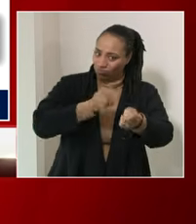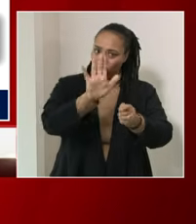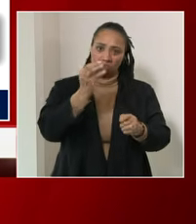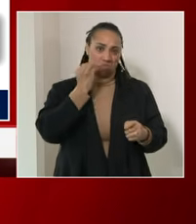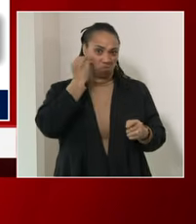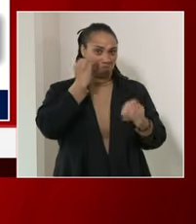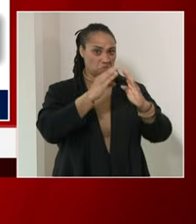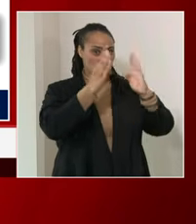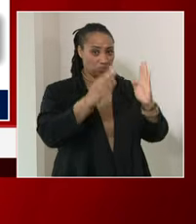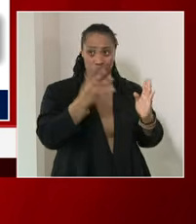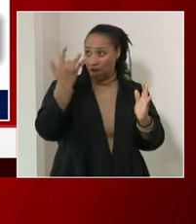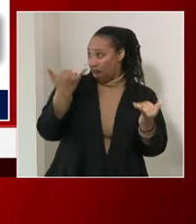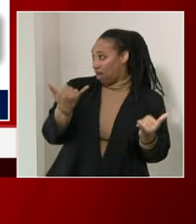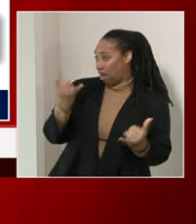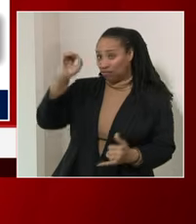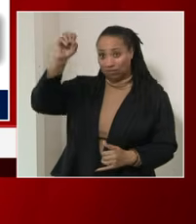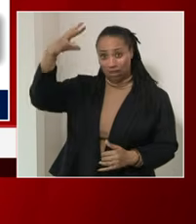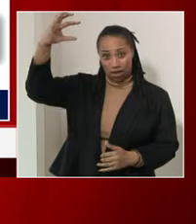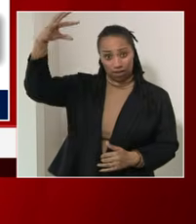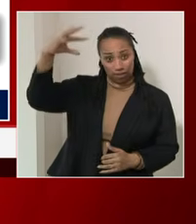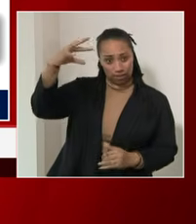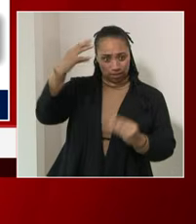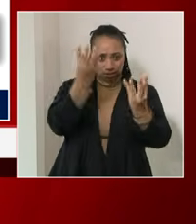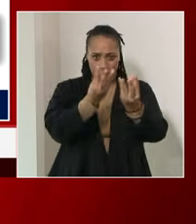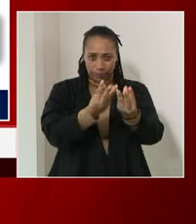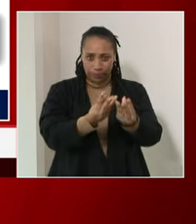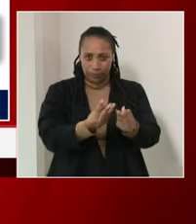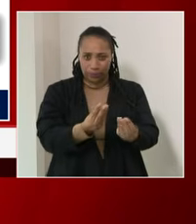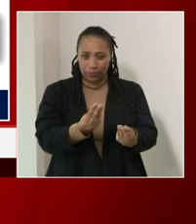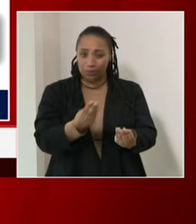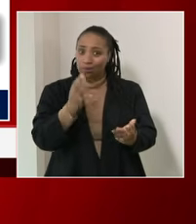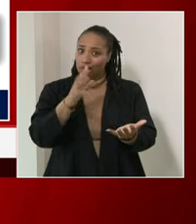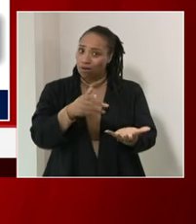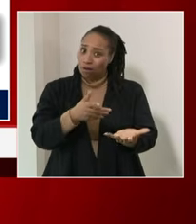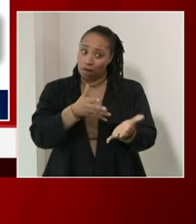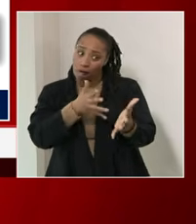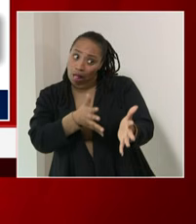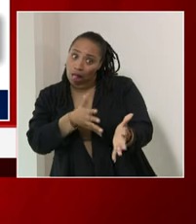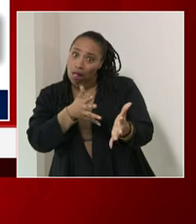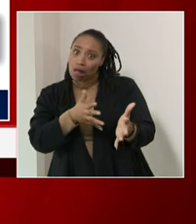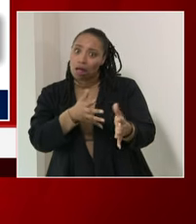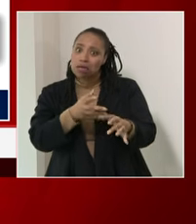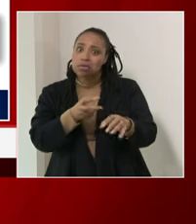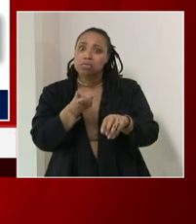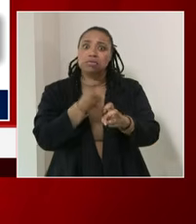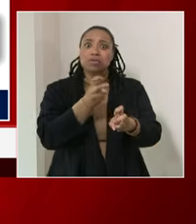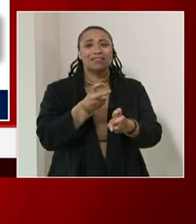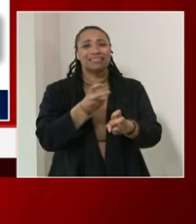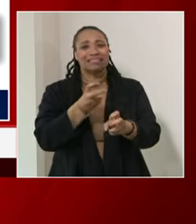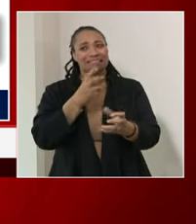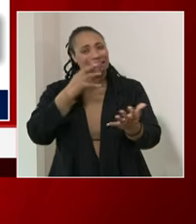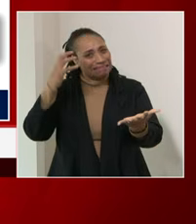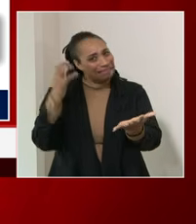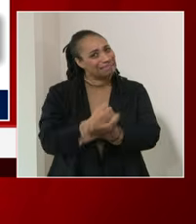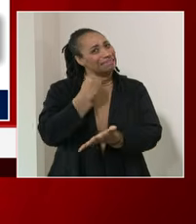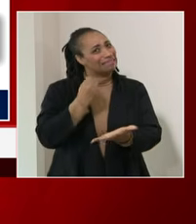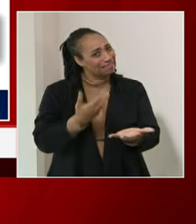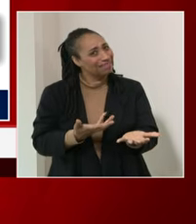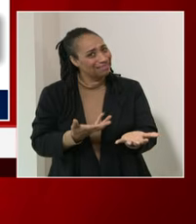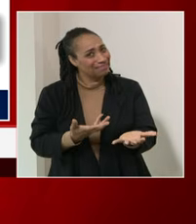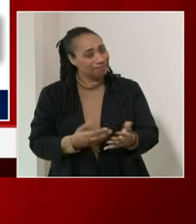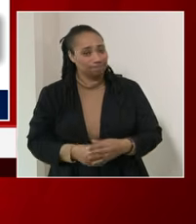adjust, and it's been so long after the storm. So what does that mean? Our folks are going to be out there, and initially we're going to be